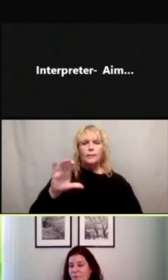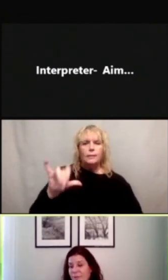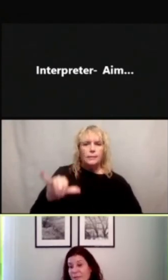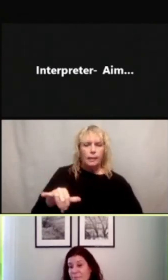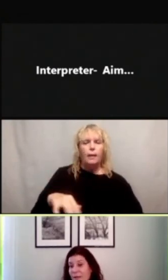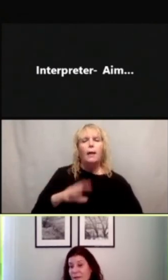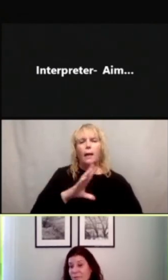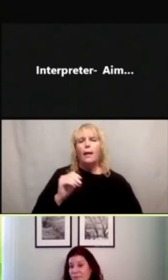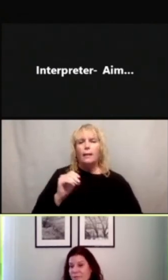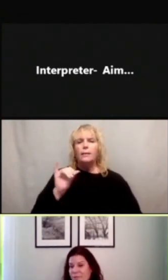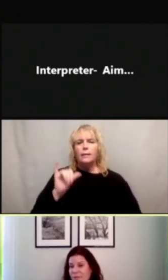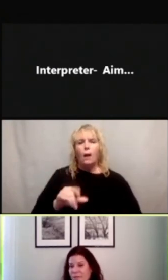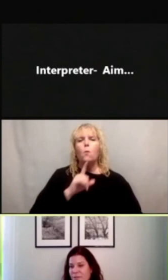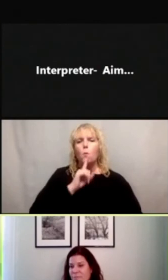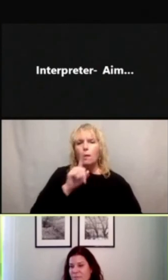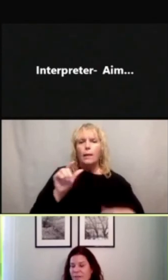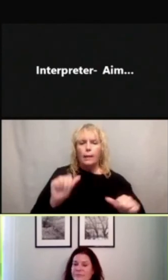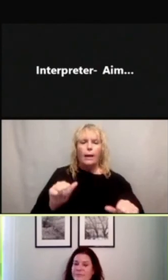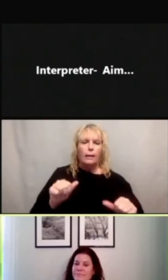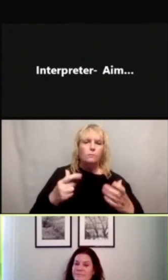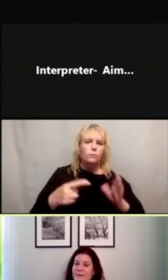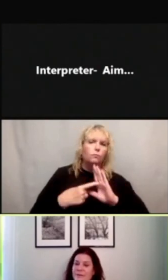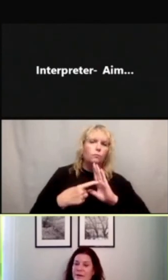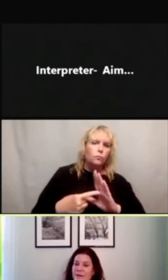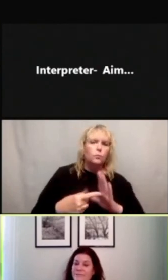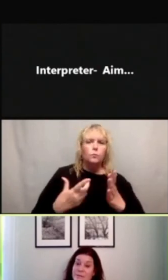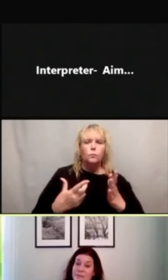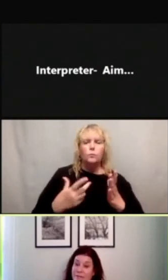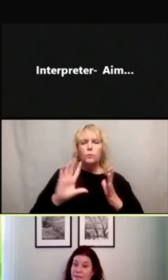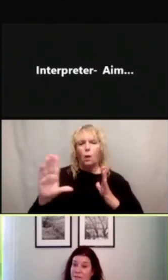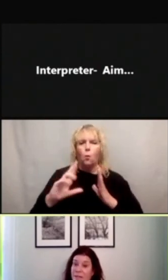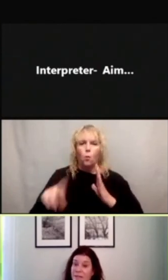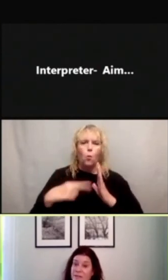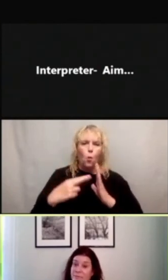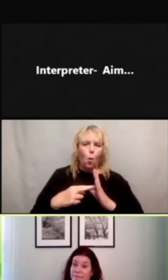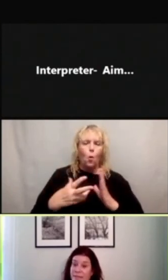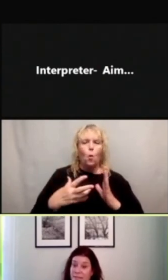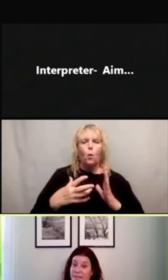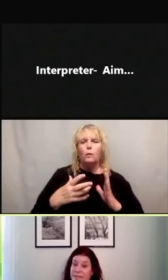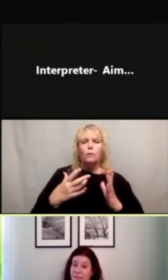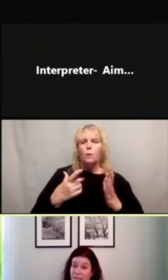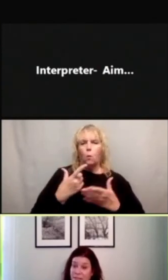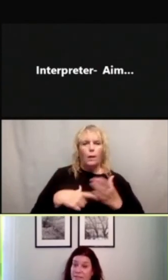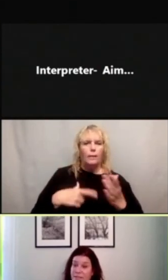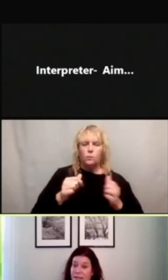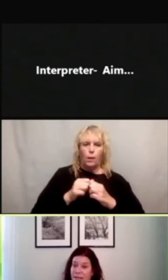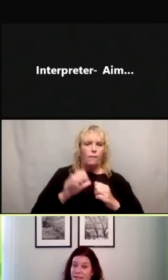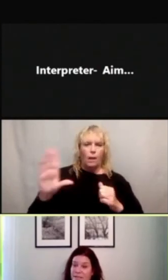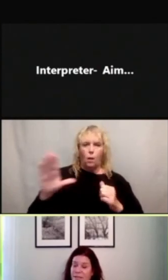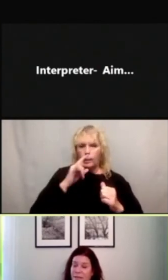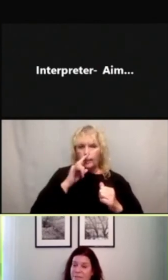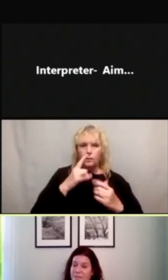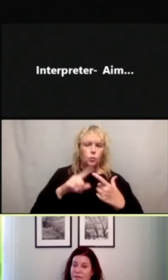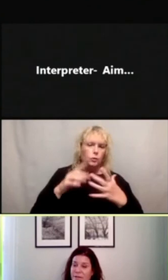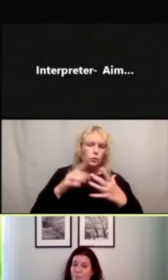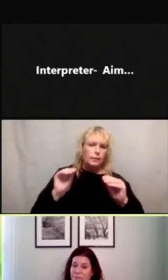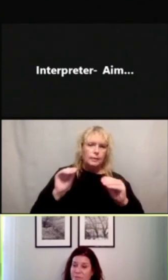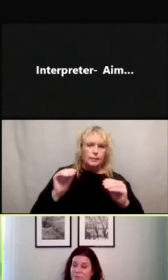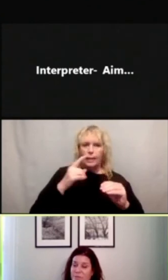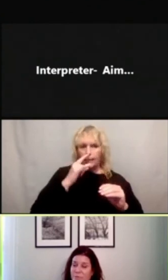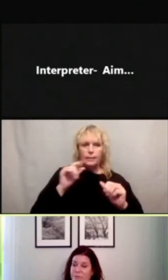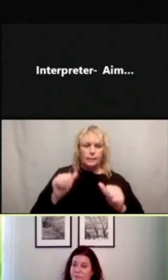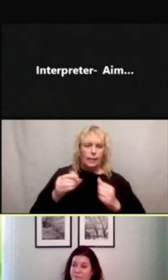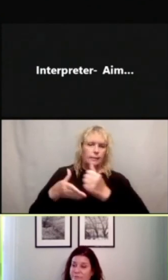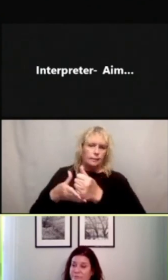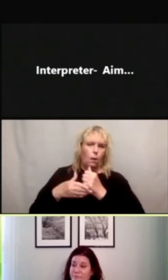And that could really play a role too in terms of focusing things in terms of kids and educating kids can sometimes help